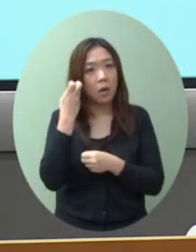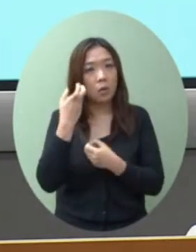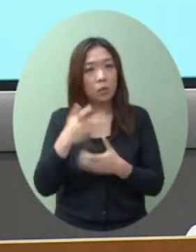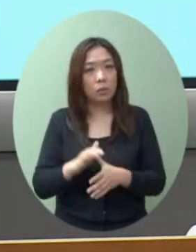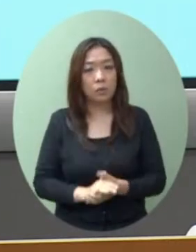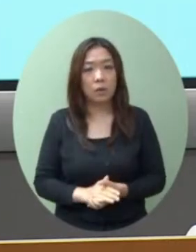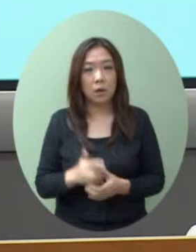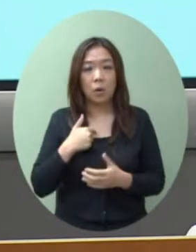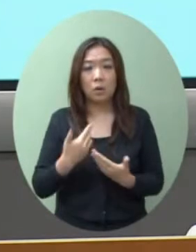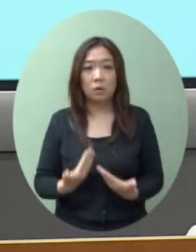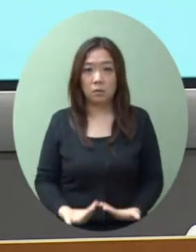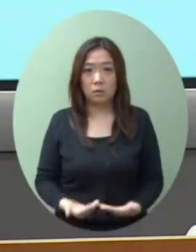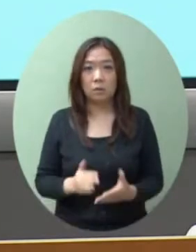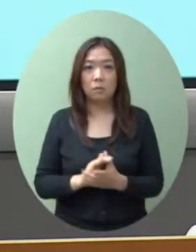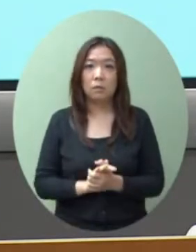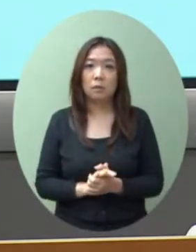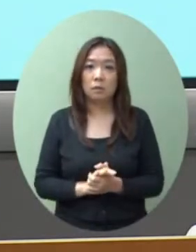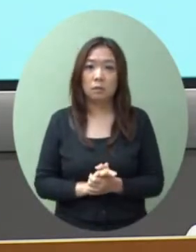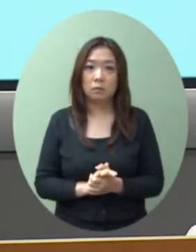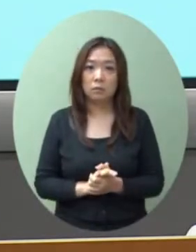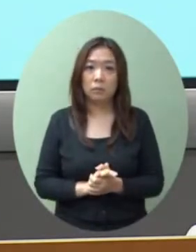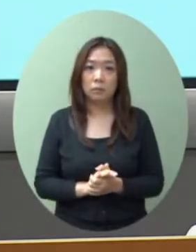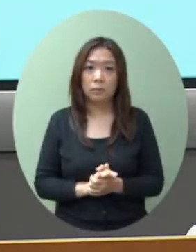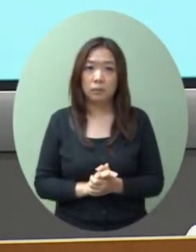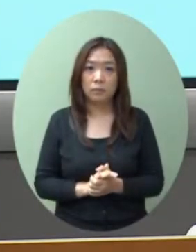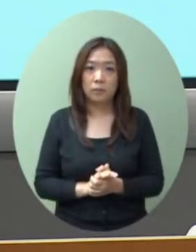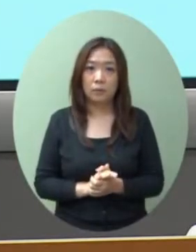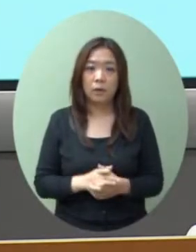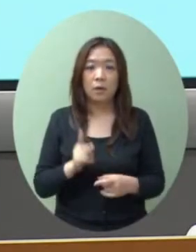operation of the arrangement.